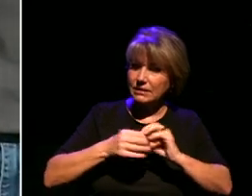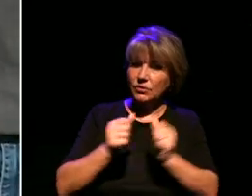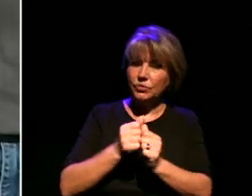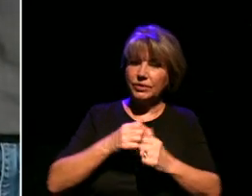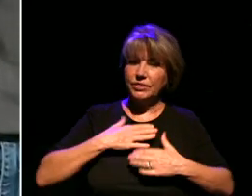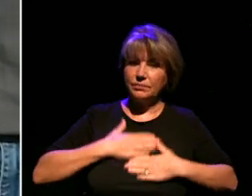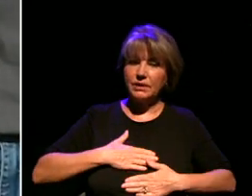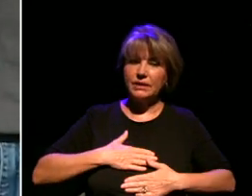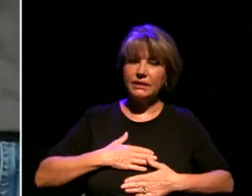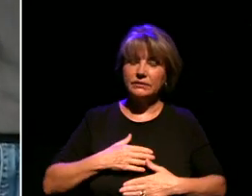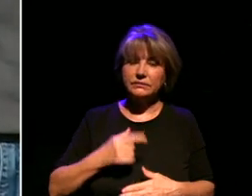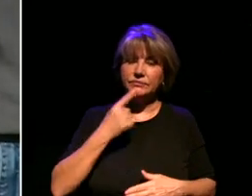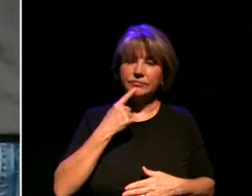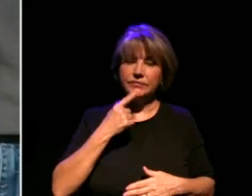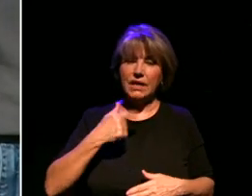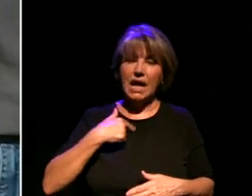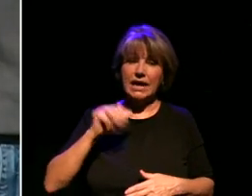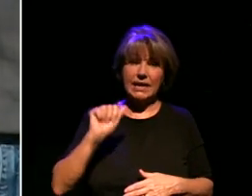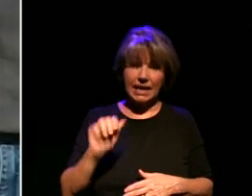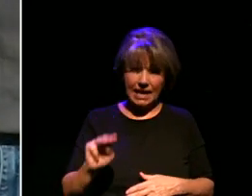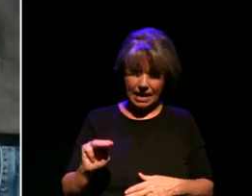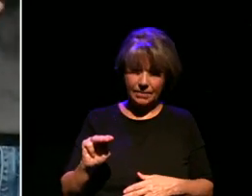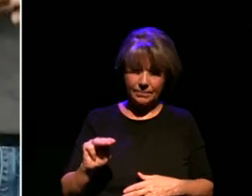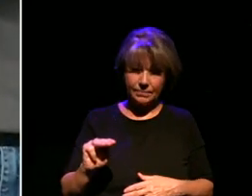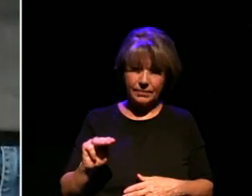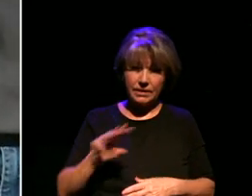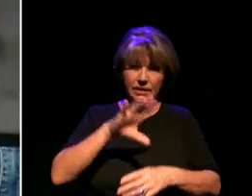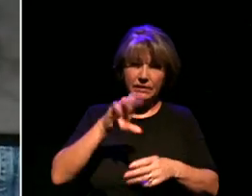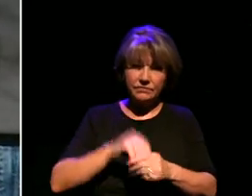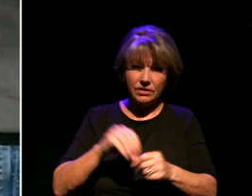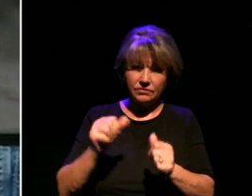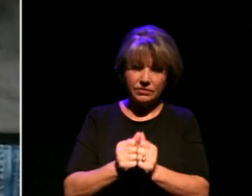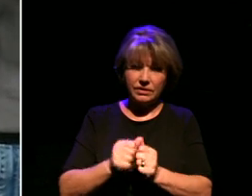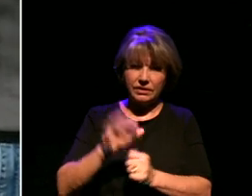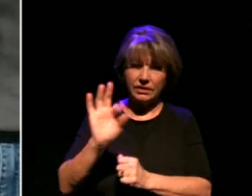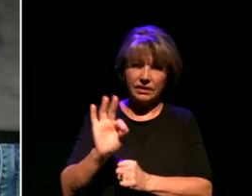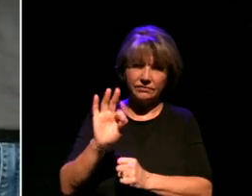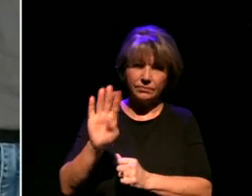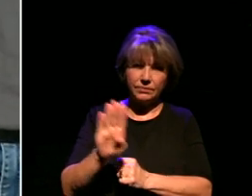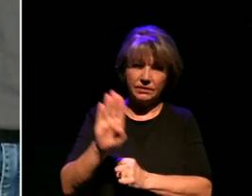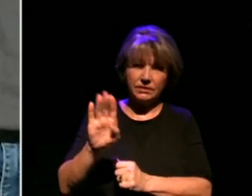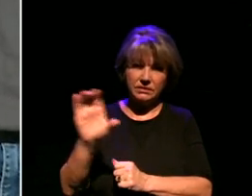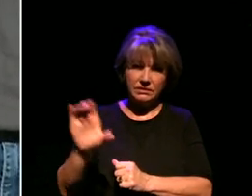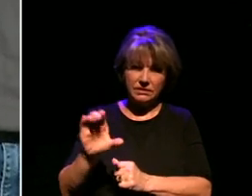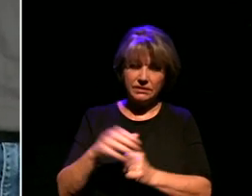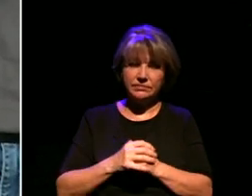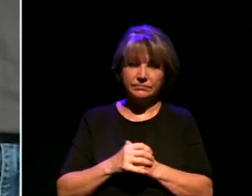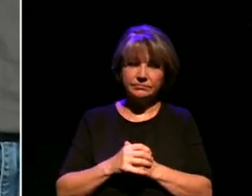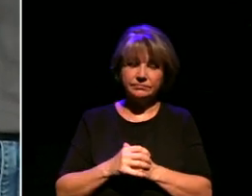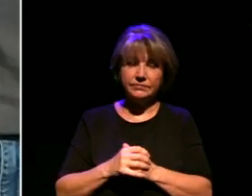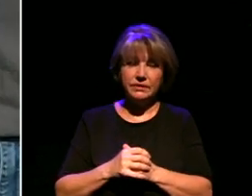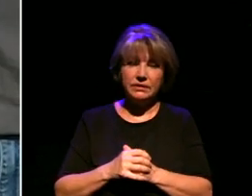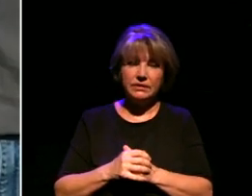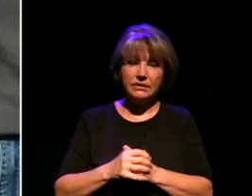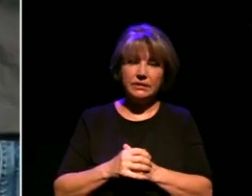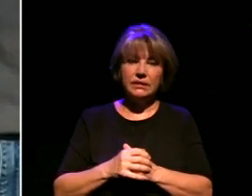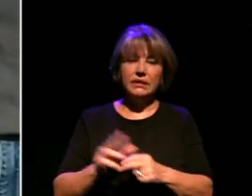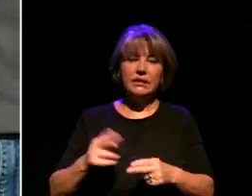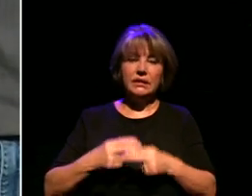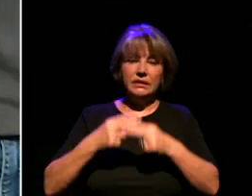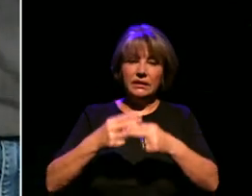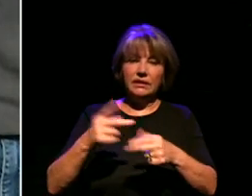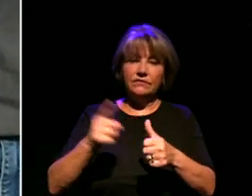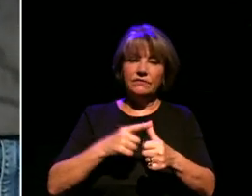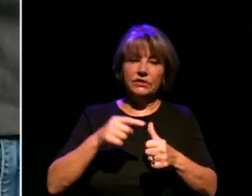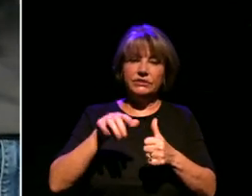say, man, I am a part of the fellowship body. Well, immediately following this, we have a thing we call first steps, and we want